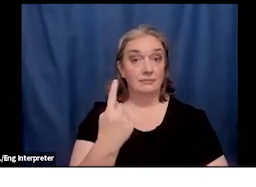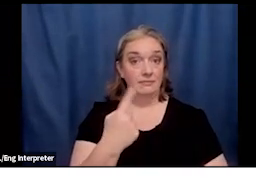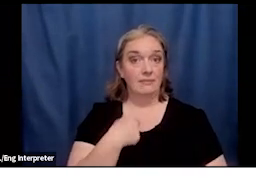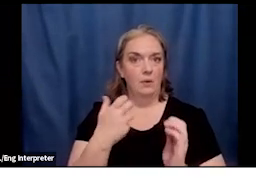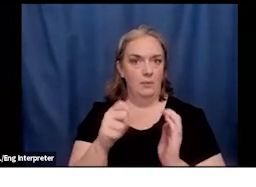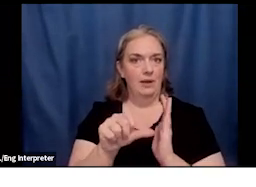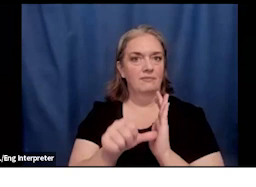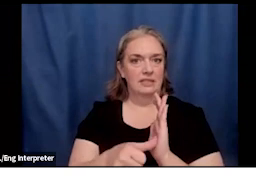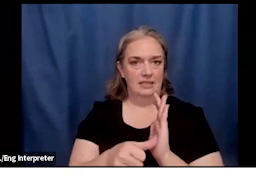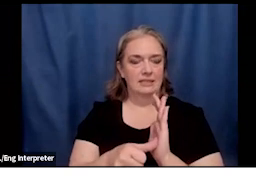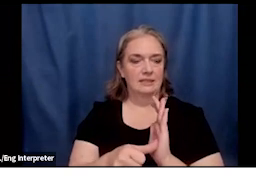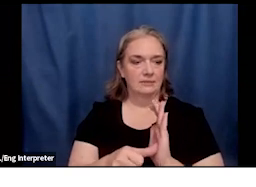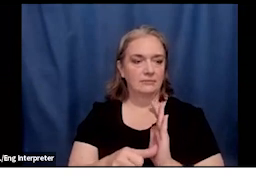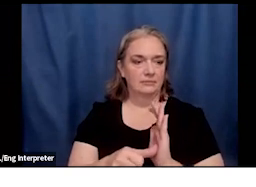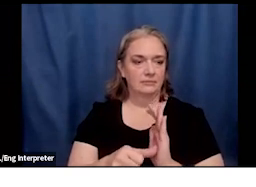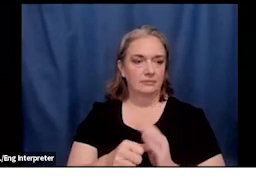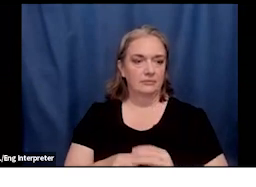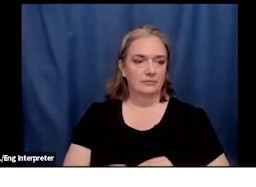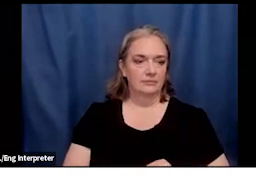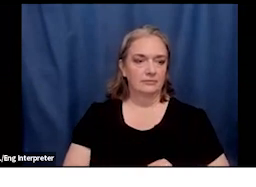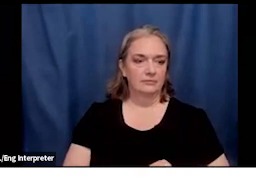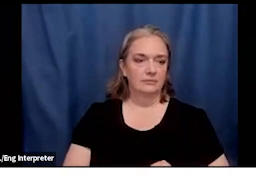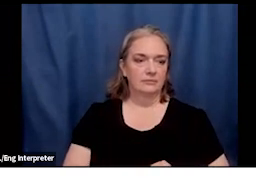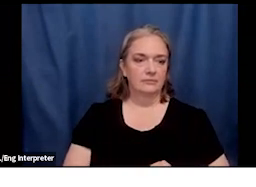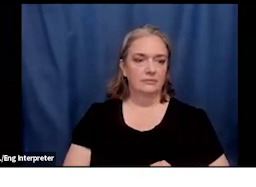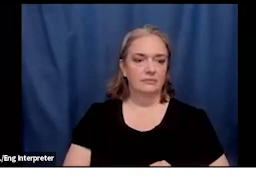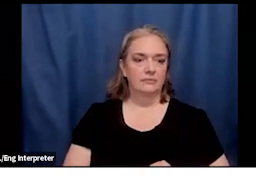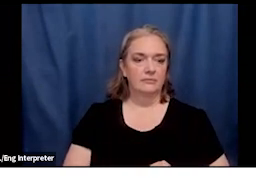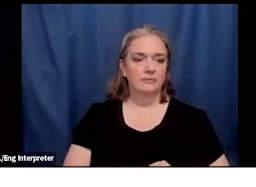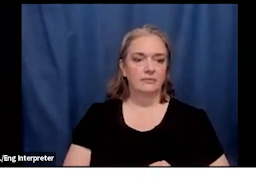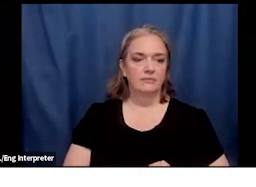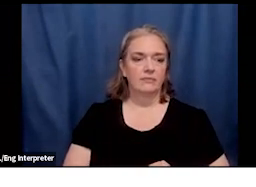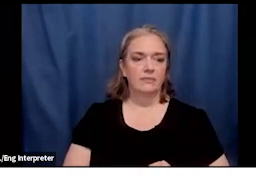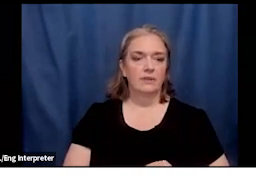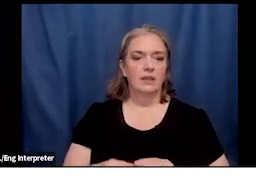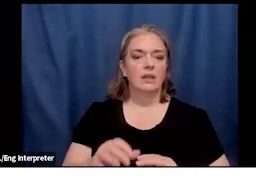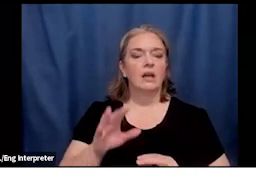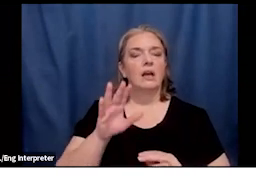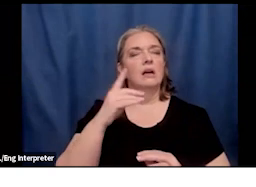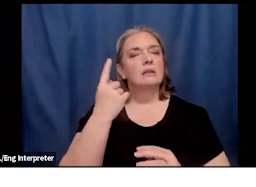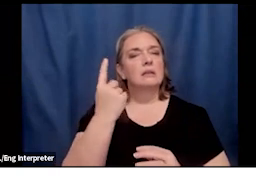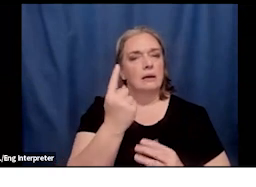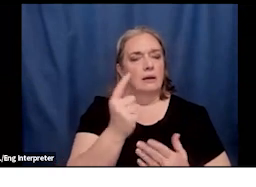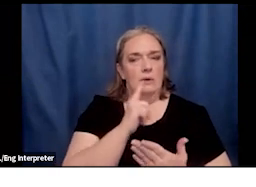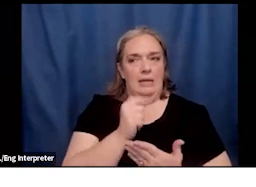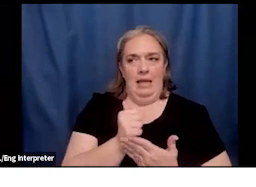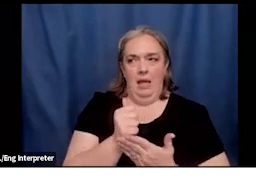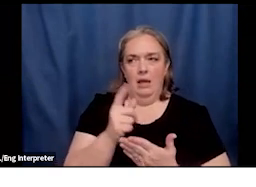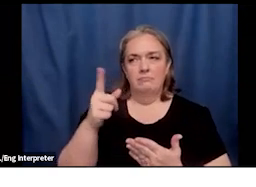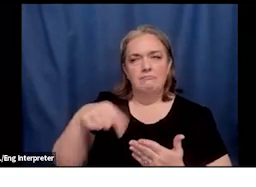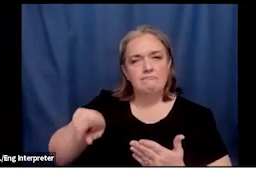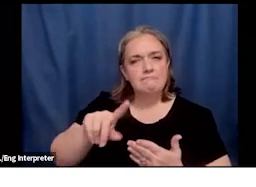that uh, allows for especially reviewers to understand how your budget and